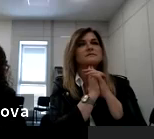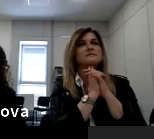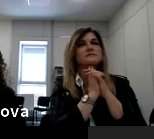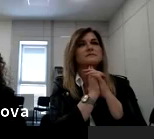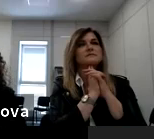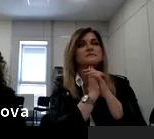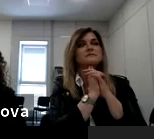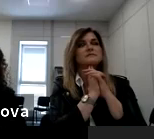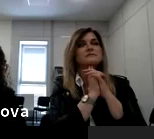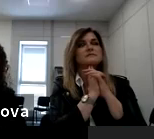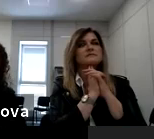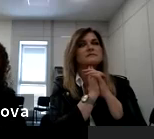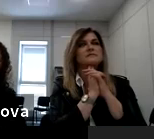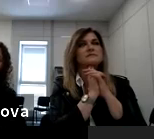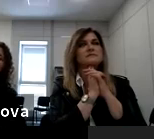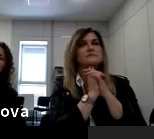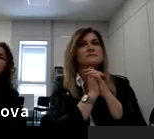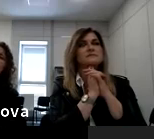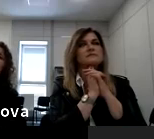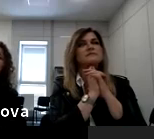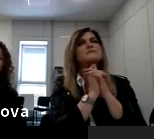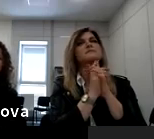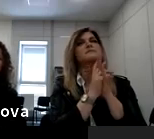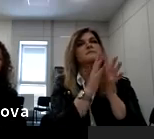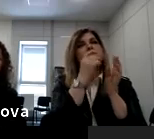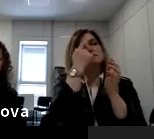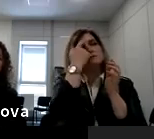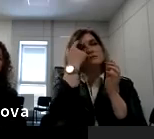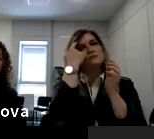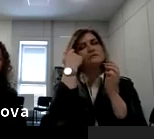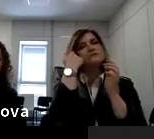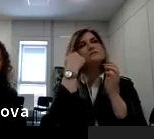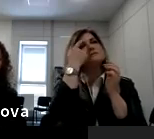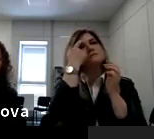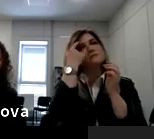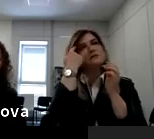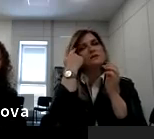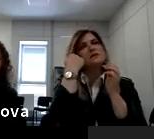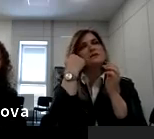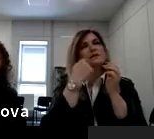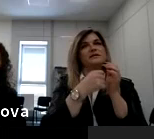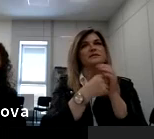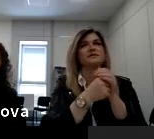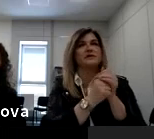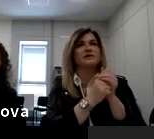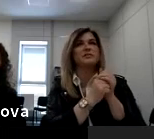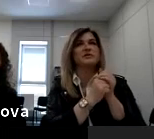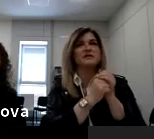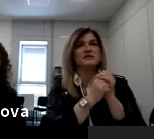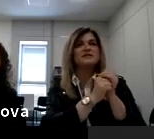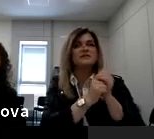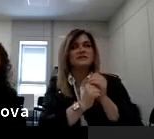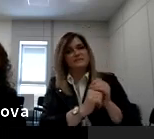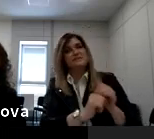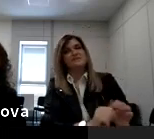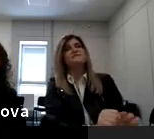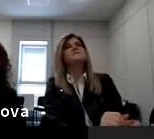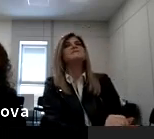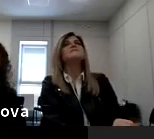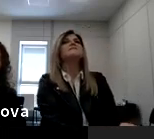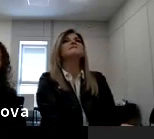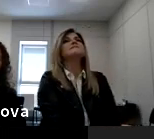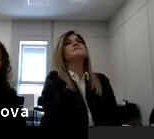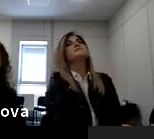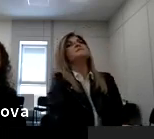said, we are now renovating it because we are not really satisfied with the optics